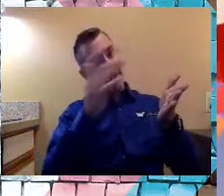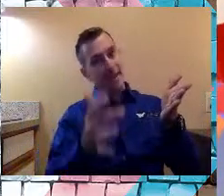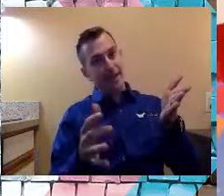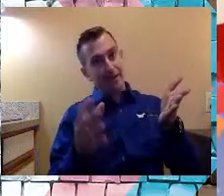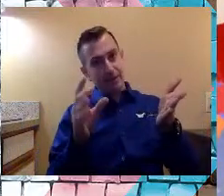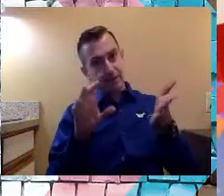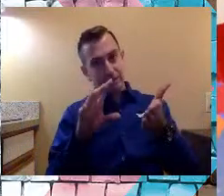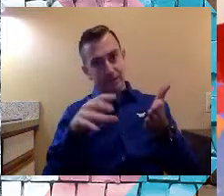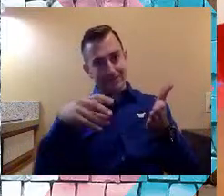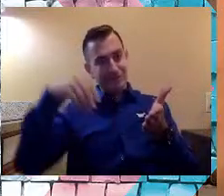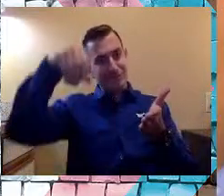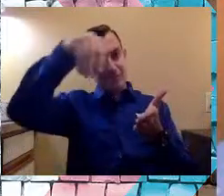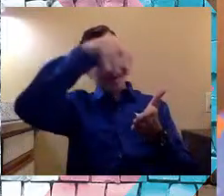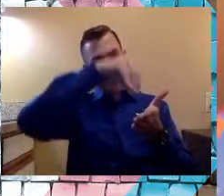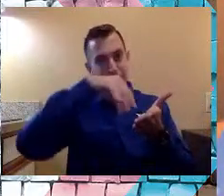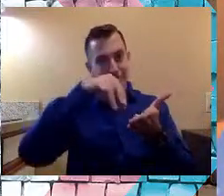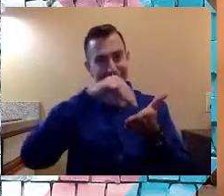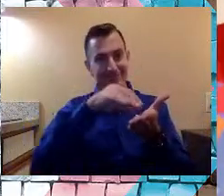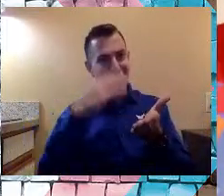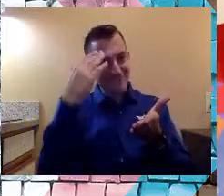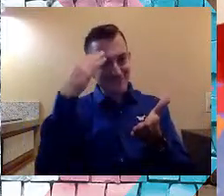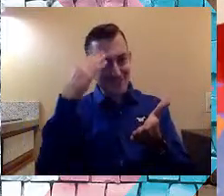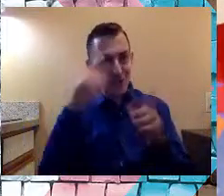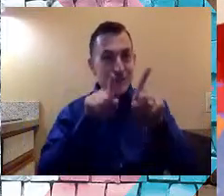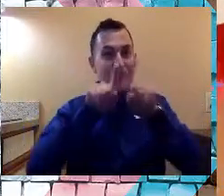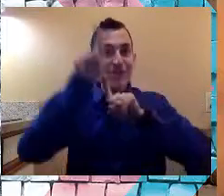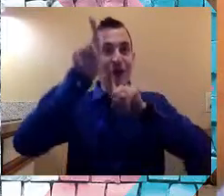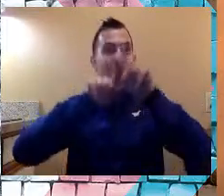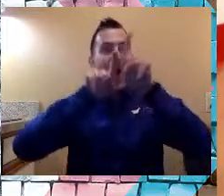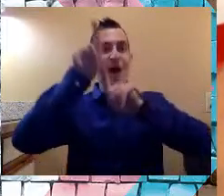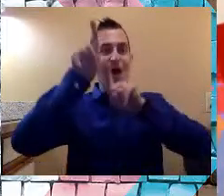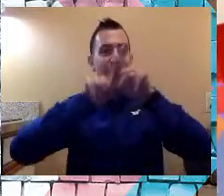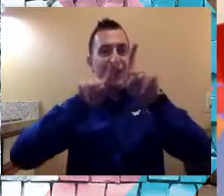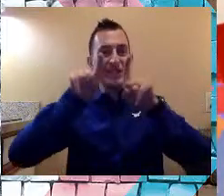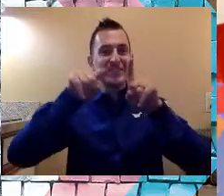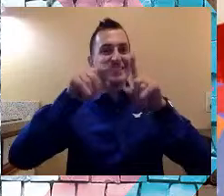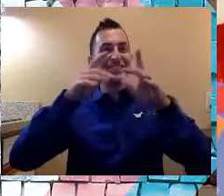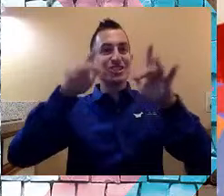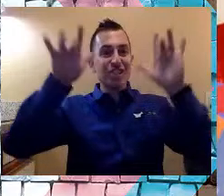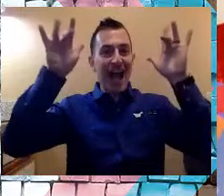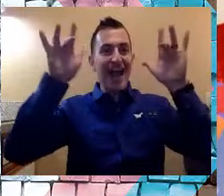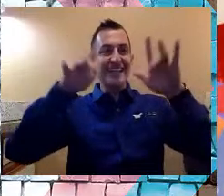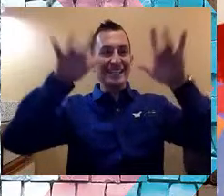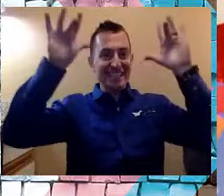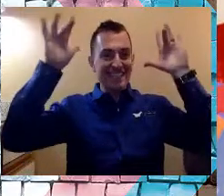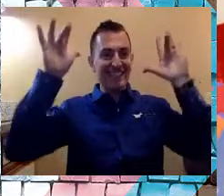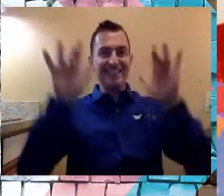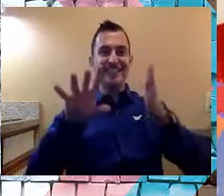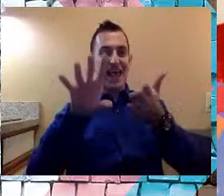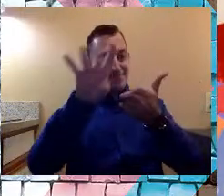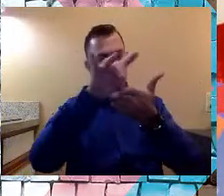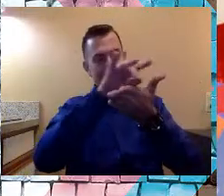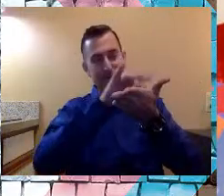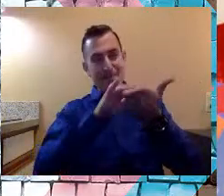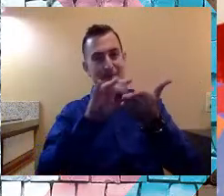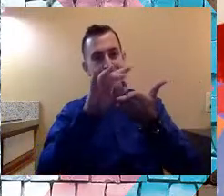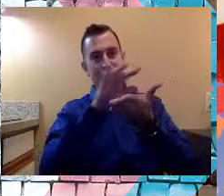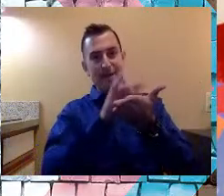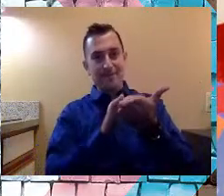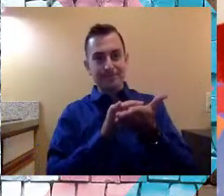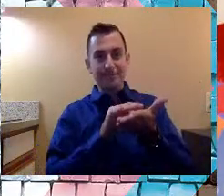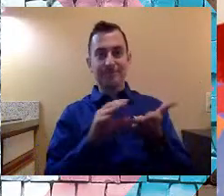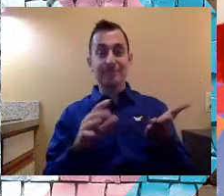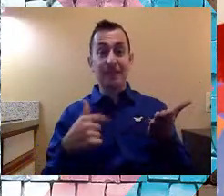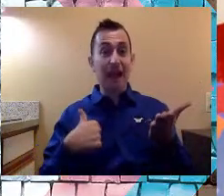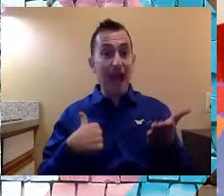sequins, all right? And I have a bin of sequins, all right? And whatever, I'm lucky to have these sequins. You